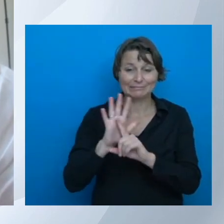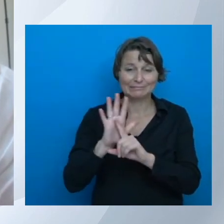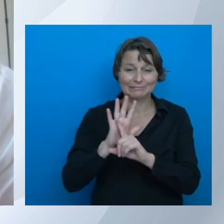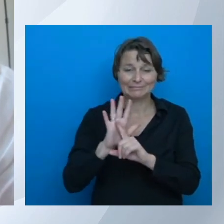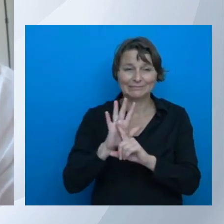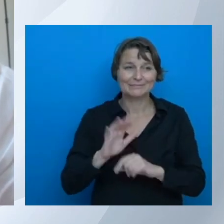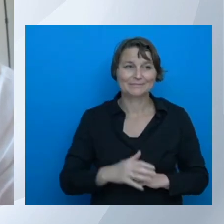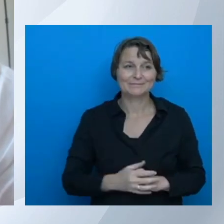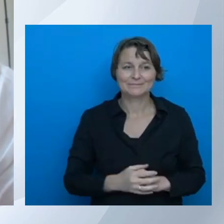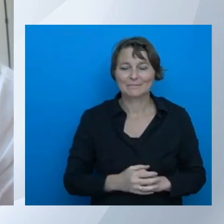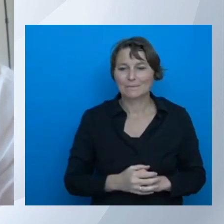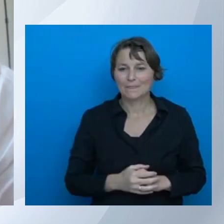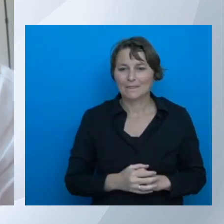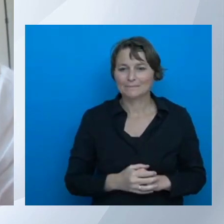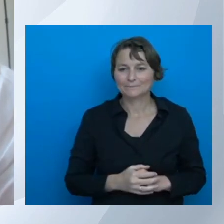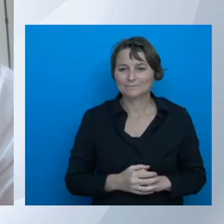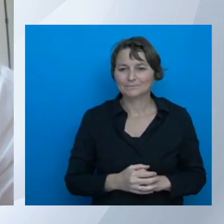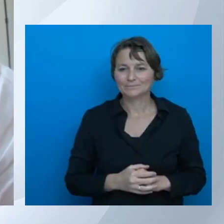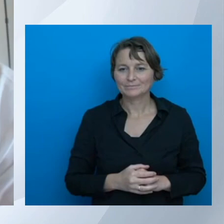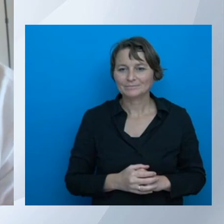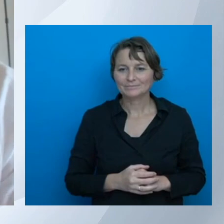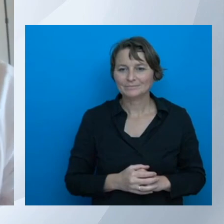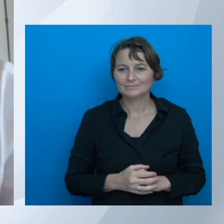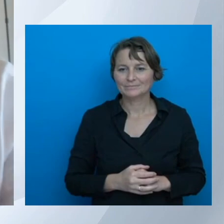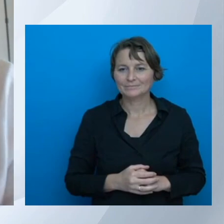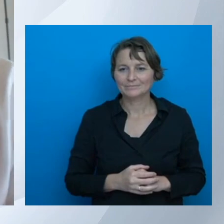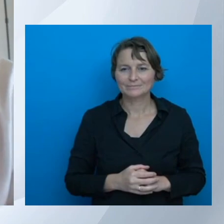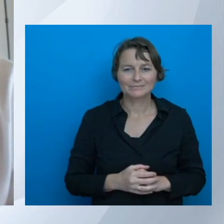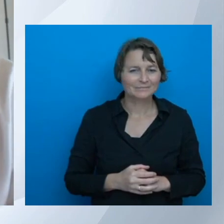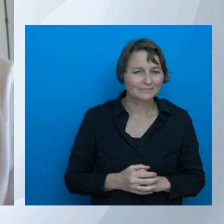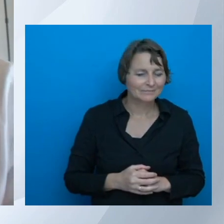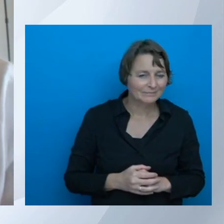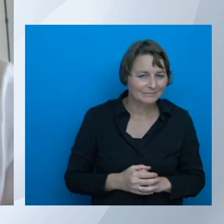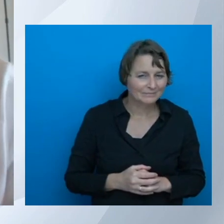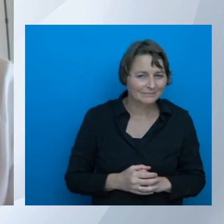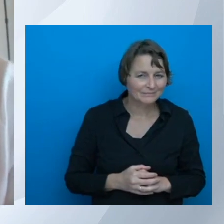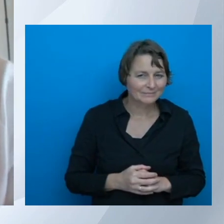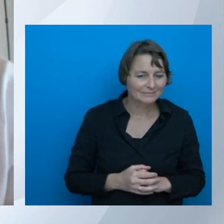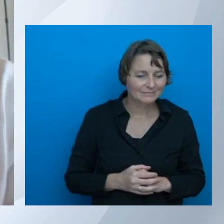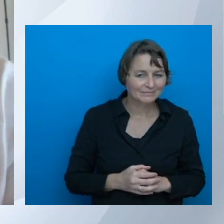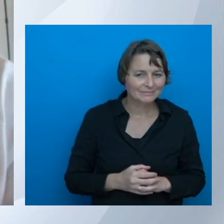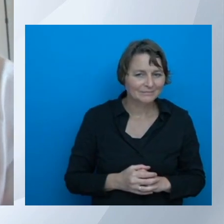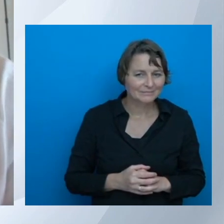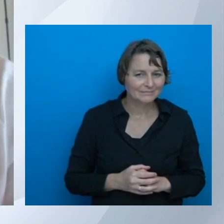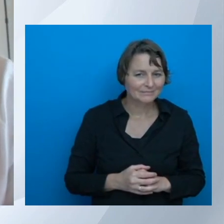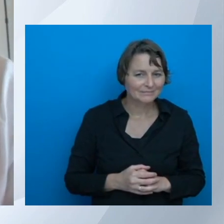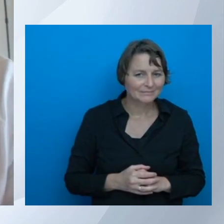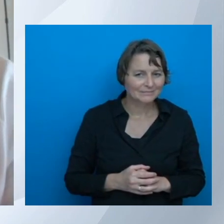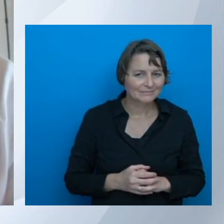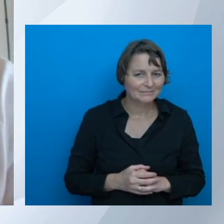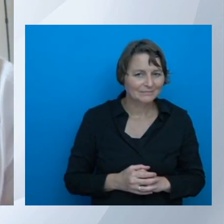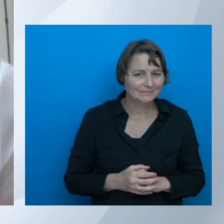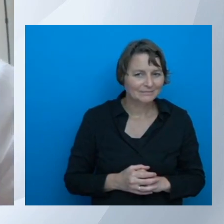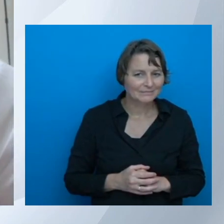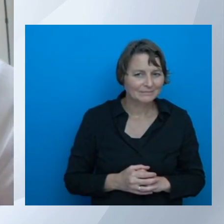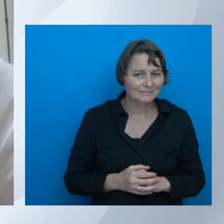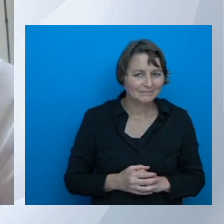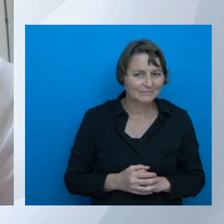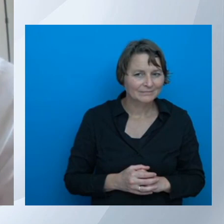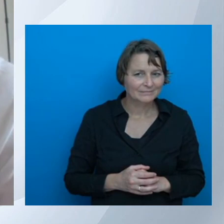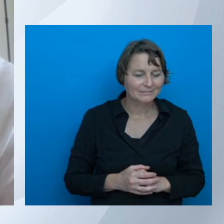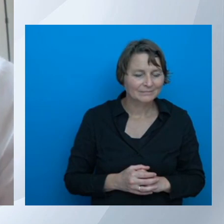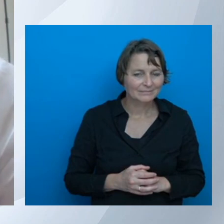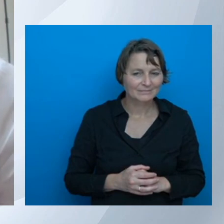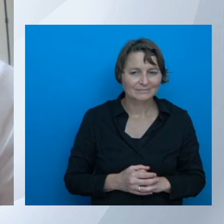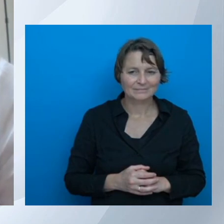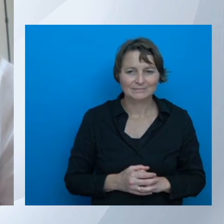Yeah? Okay. And because data storage it exists already for quite a long time, and I think a lot of people need either forgot about it or